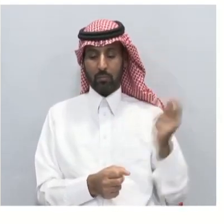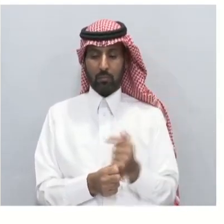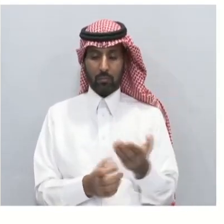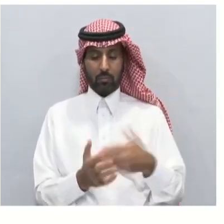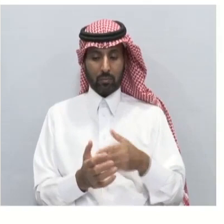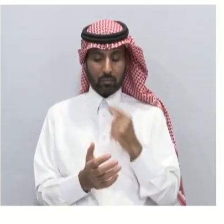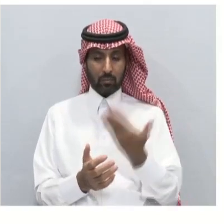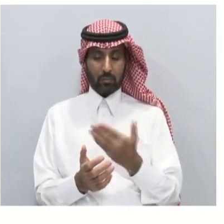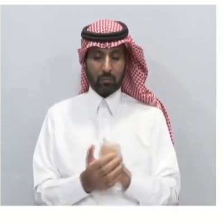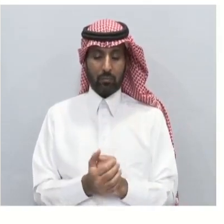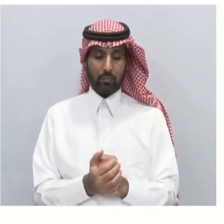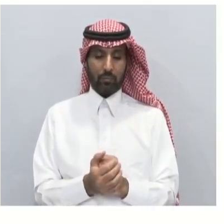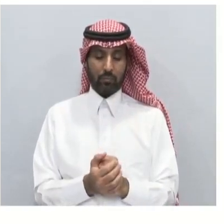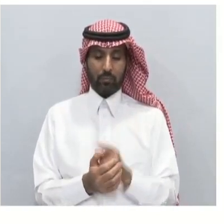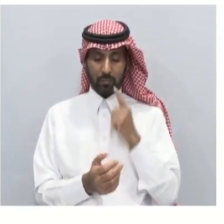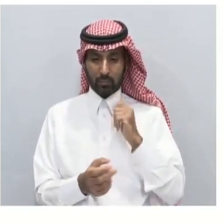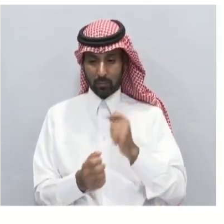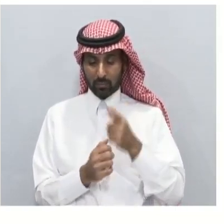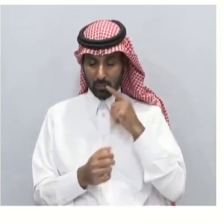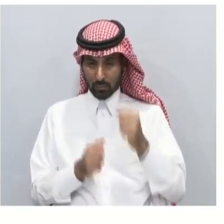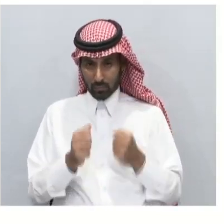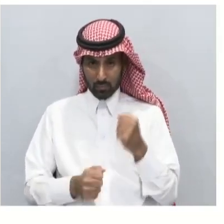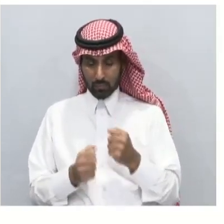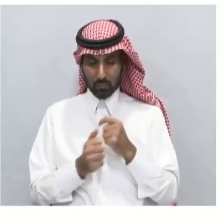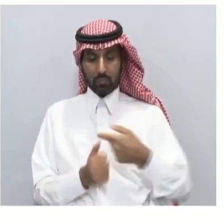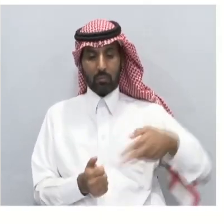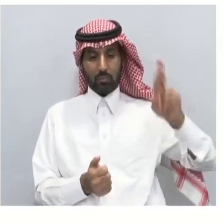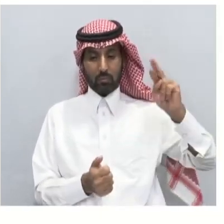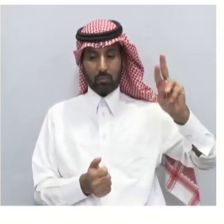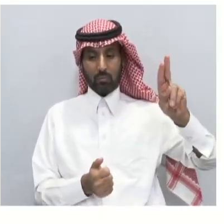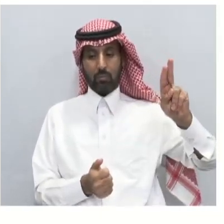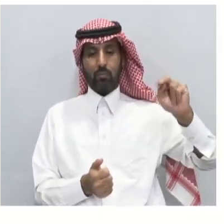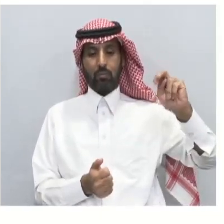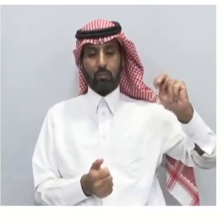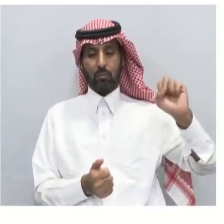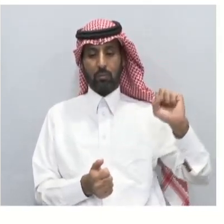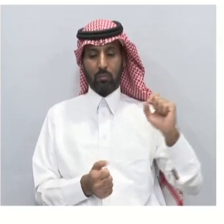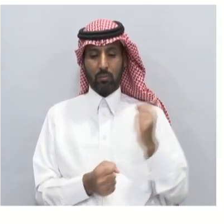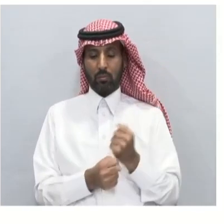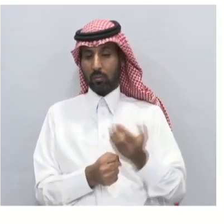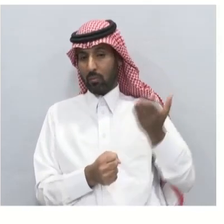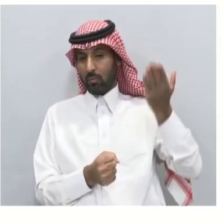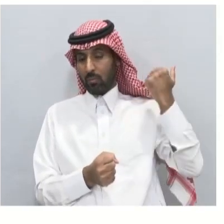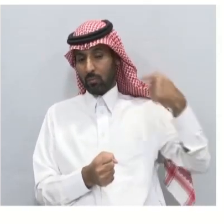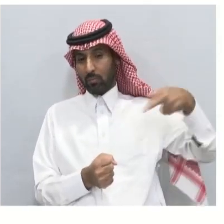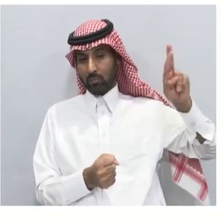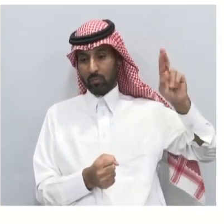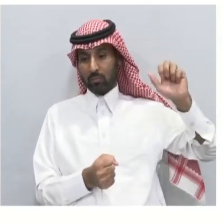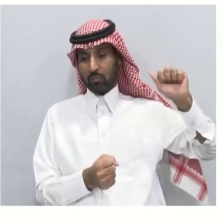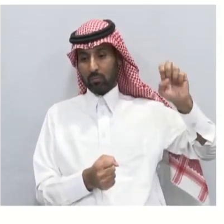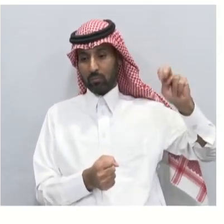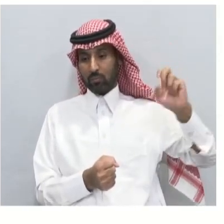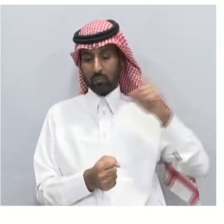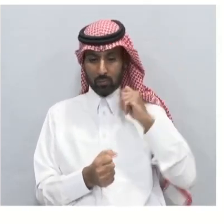last verb for today is run, ran, run. Okay? So, he